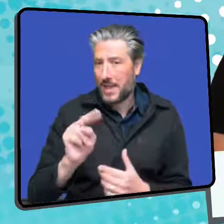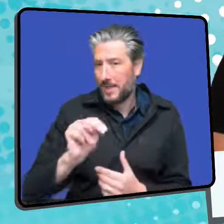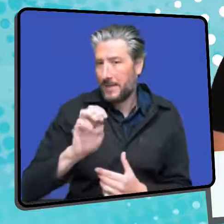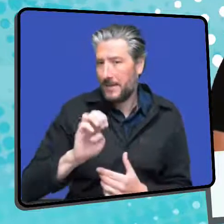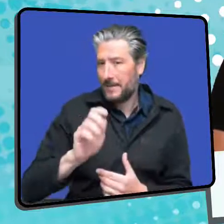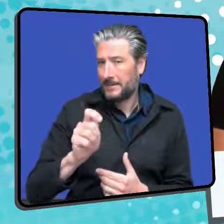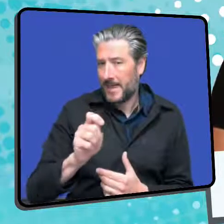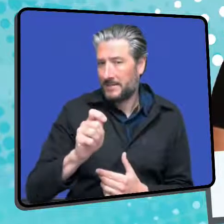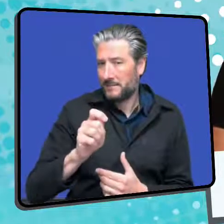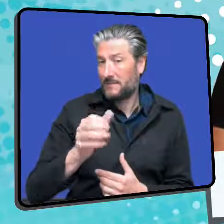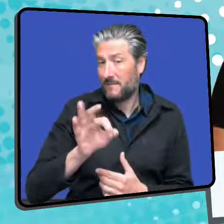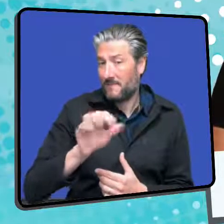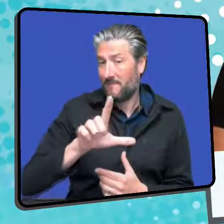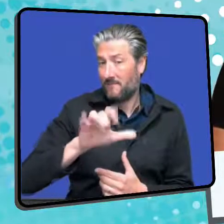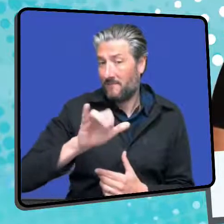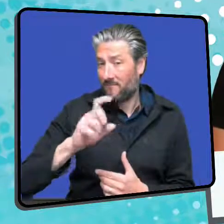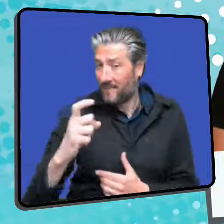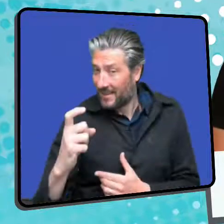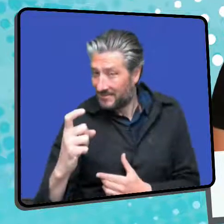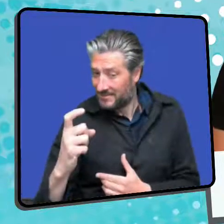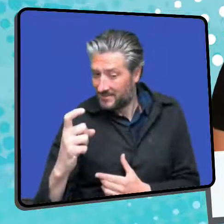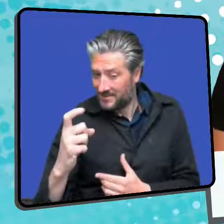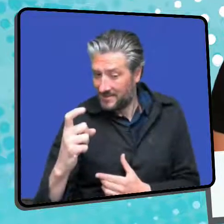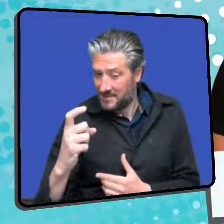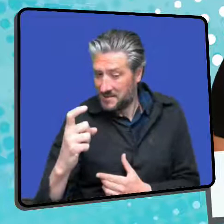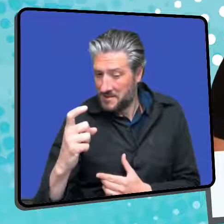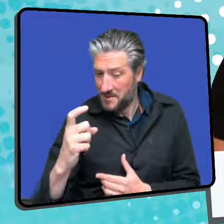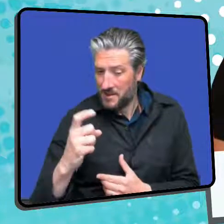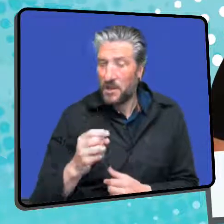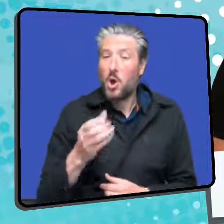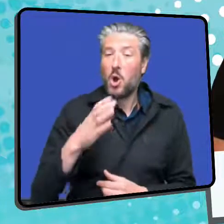which I highly recommend that you take a watch. Oh,